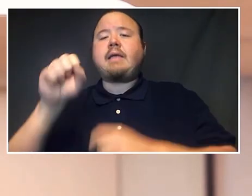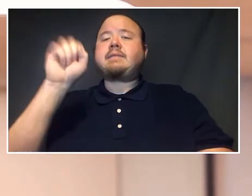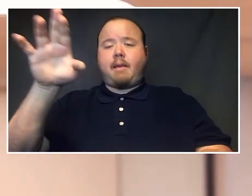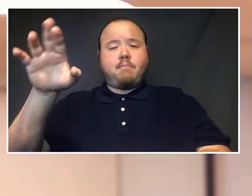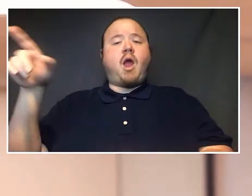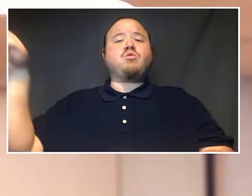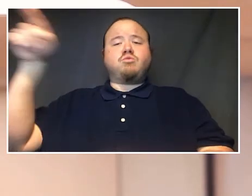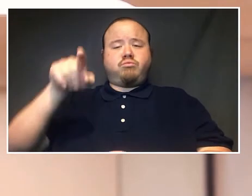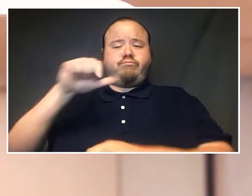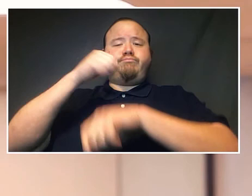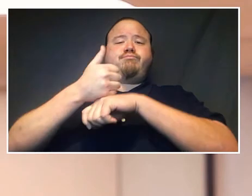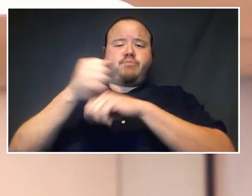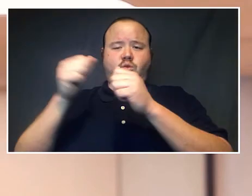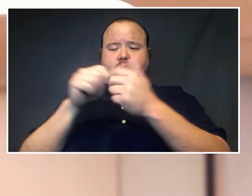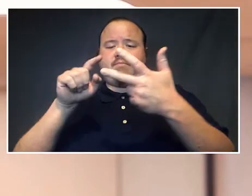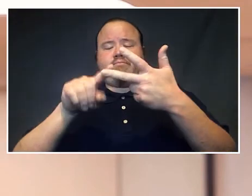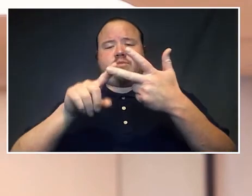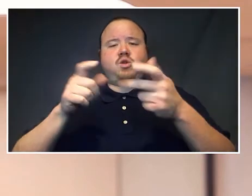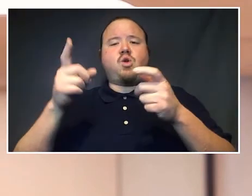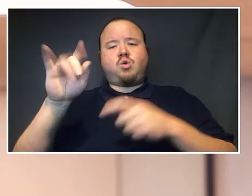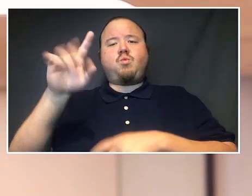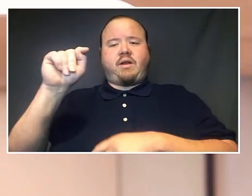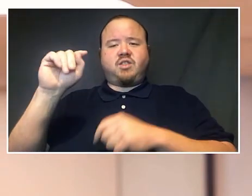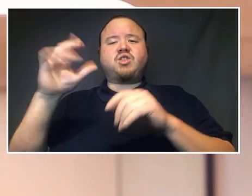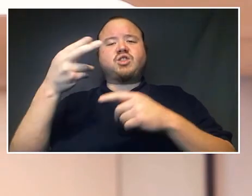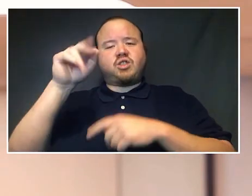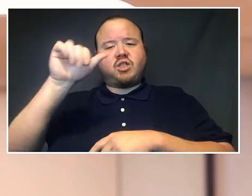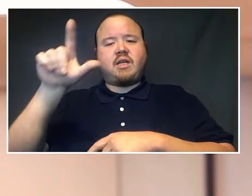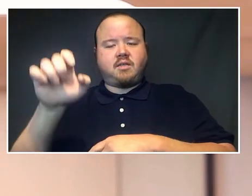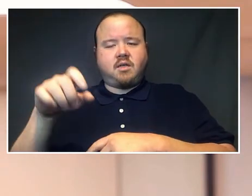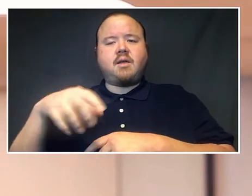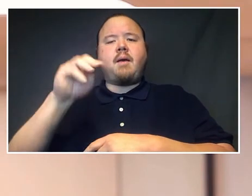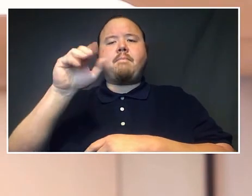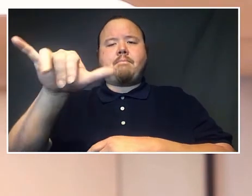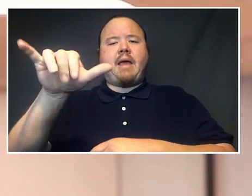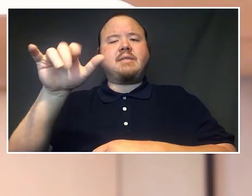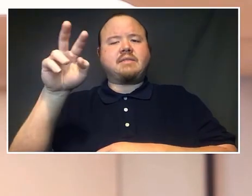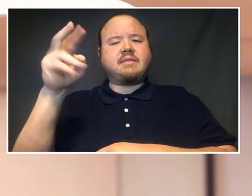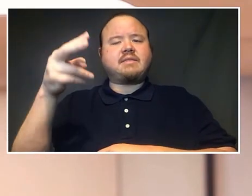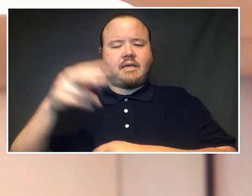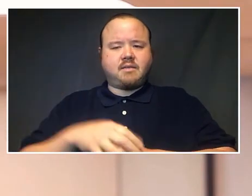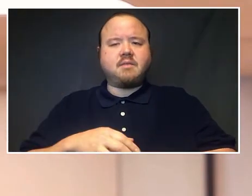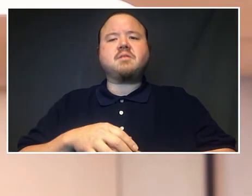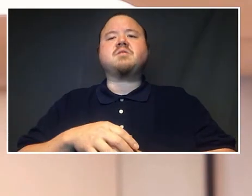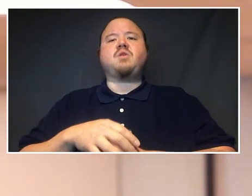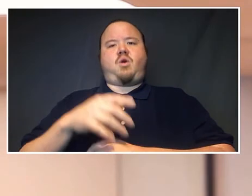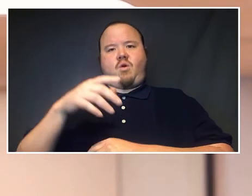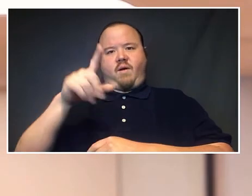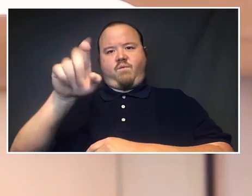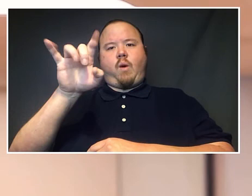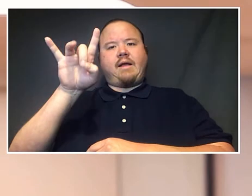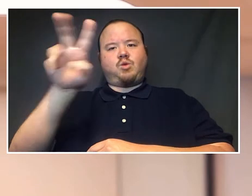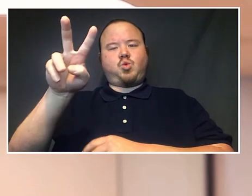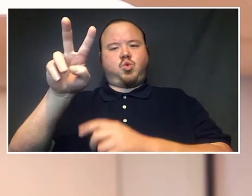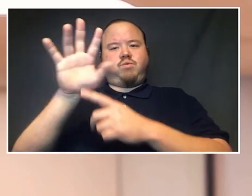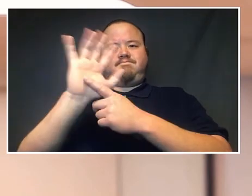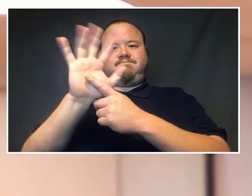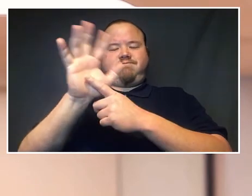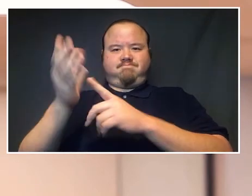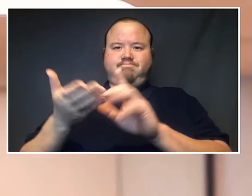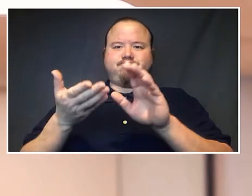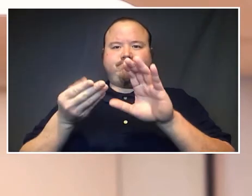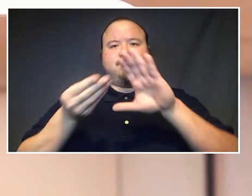was held on May 2nd, 2019, with 182 film submissions by almost 700 Riverside County